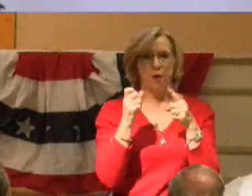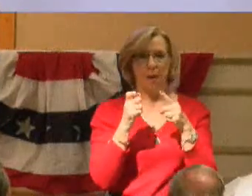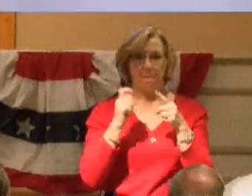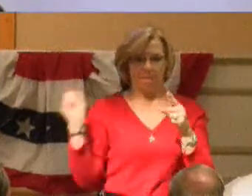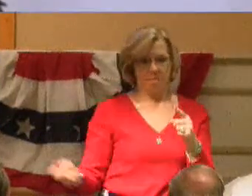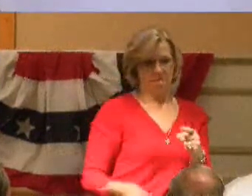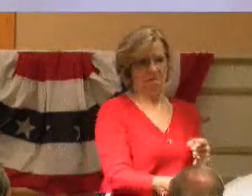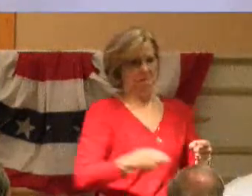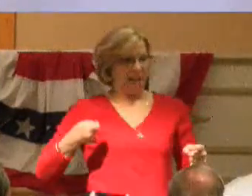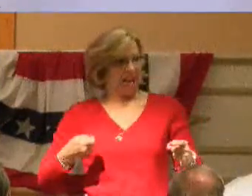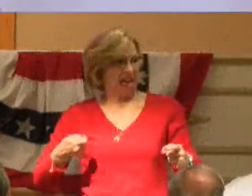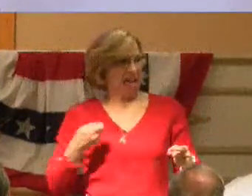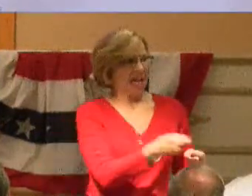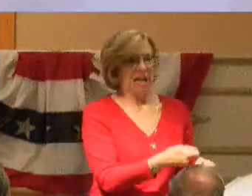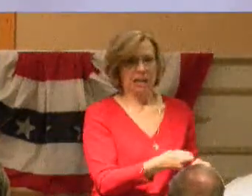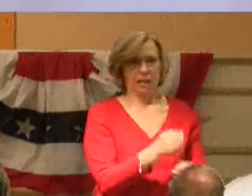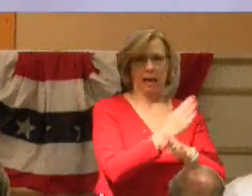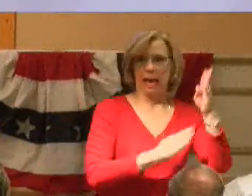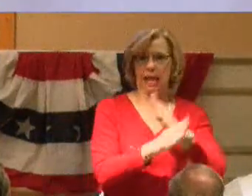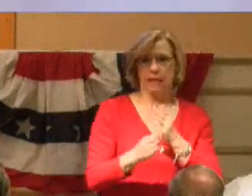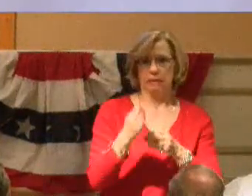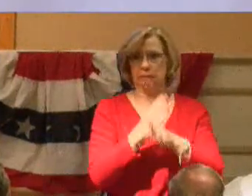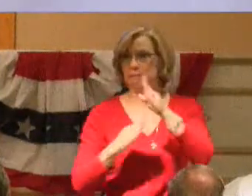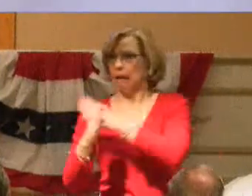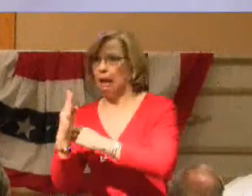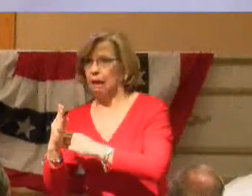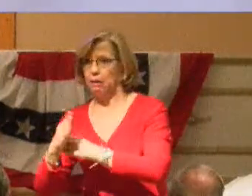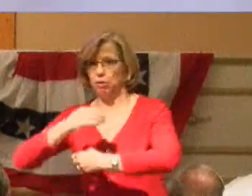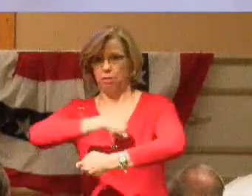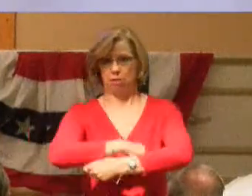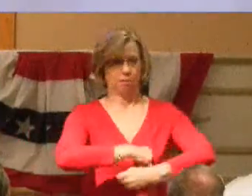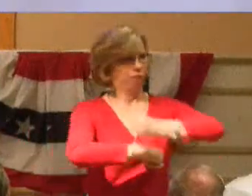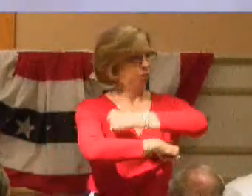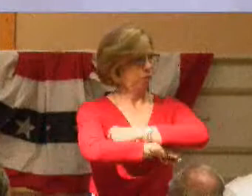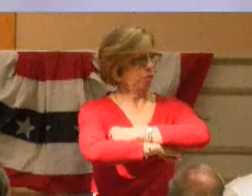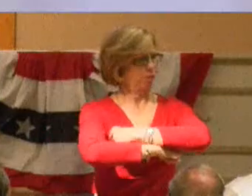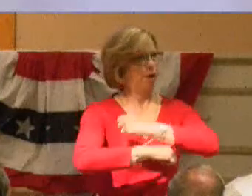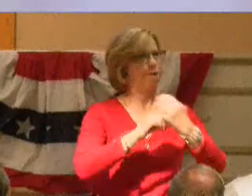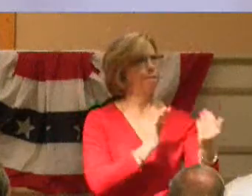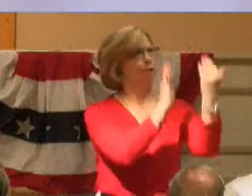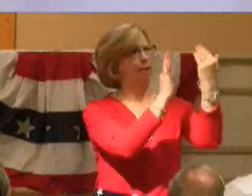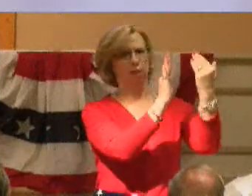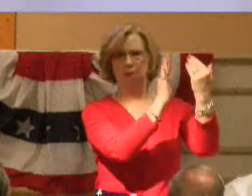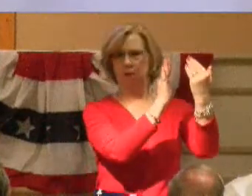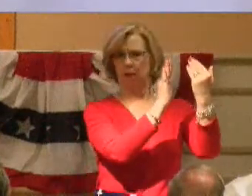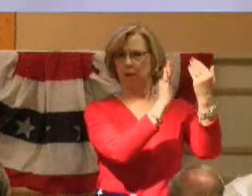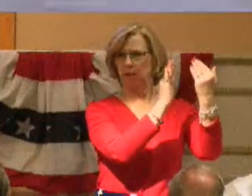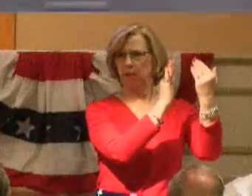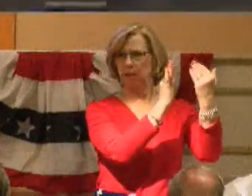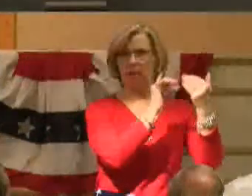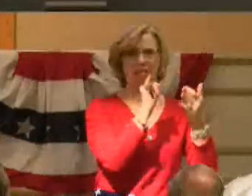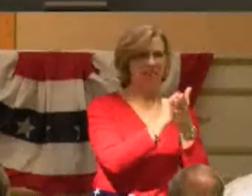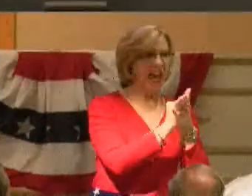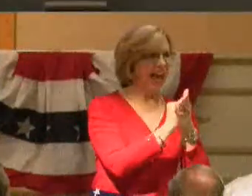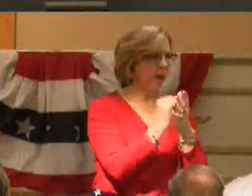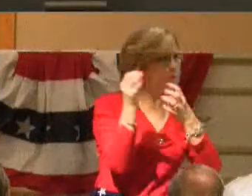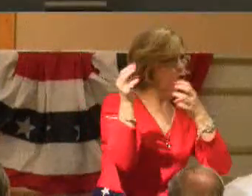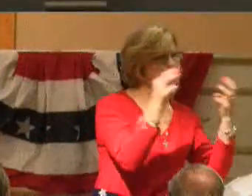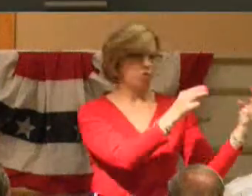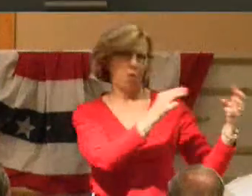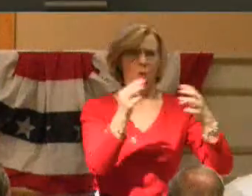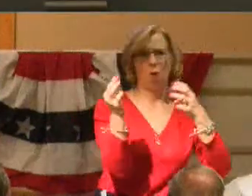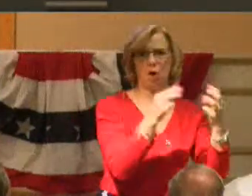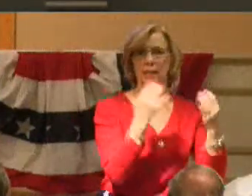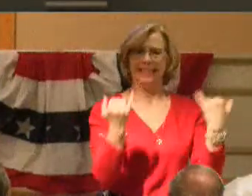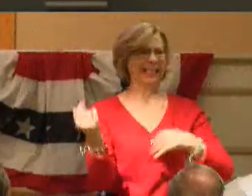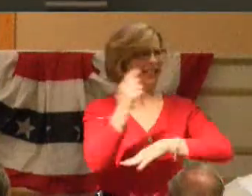to bayonet, hand to hand, arm to arm, face to face. That was warfare.